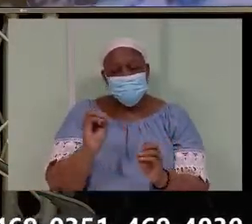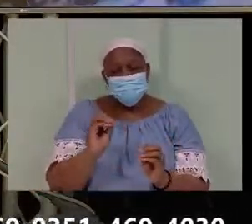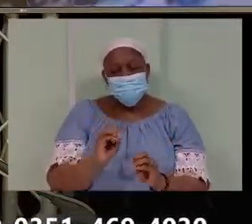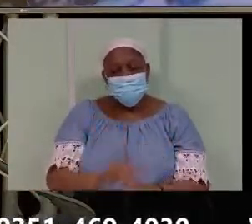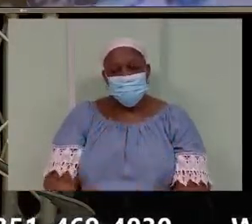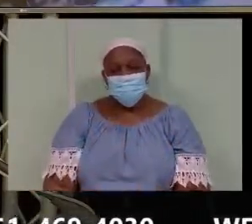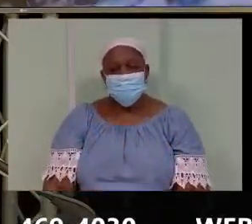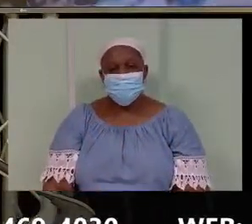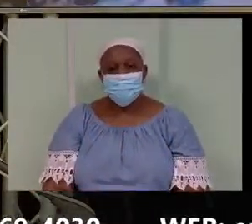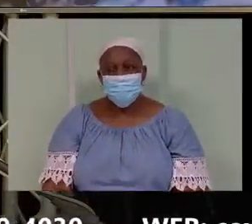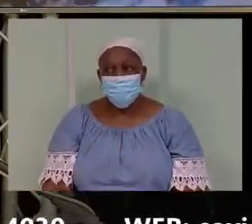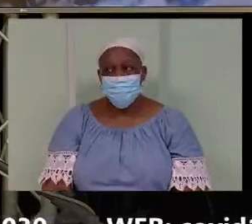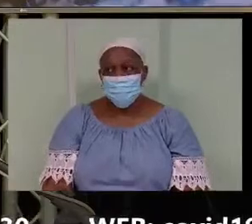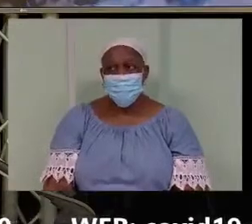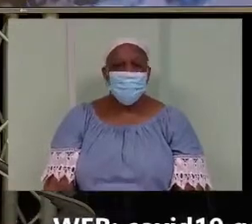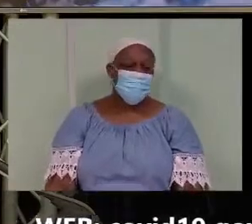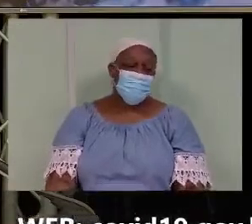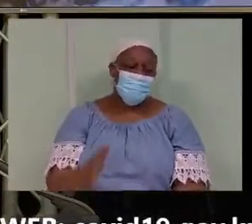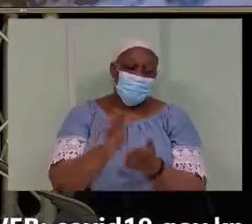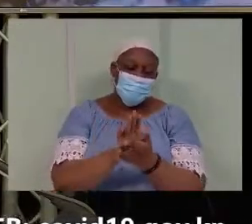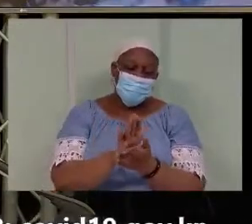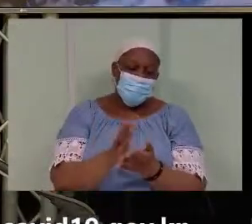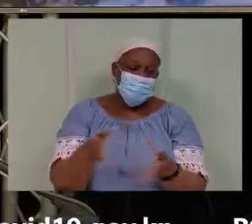School went into an extended closure